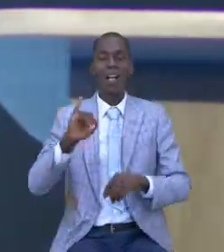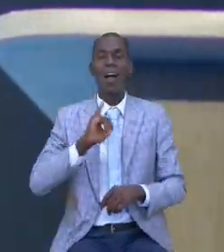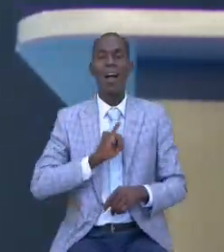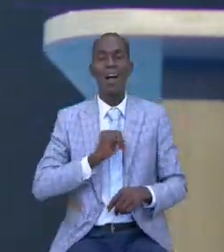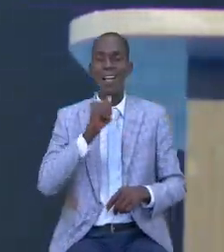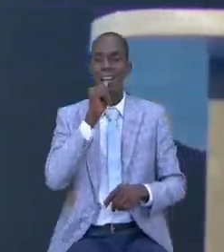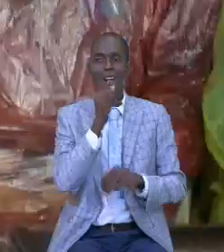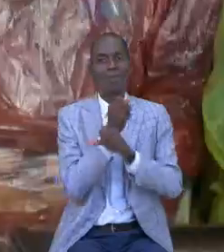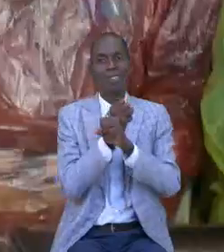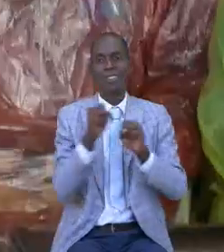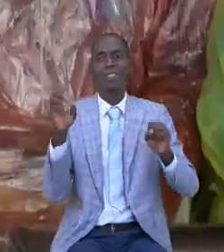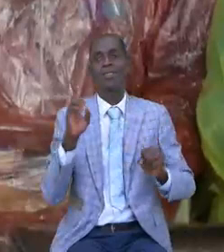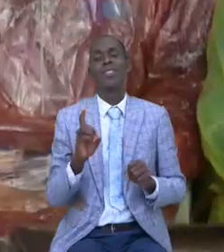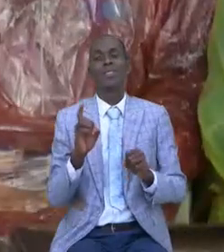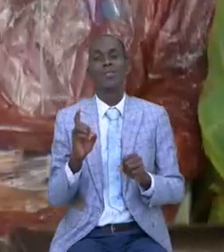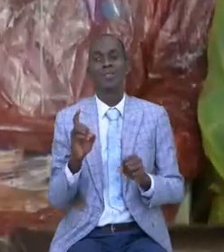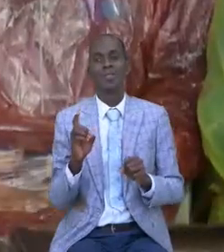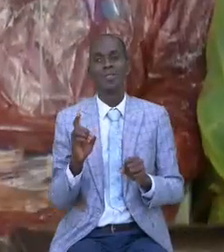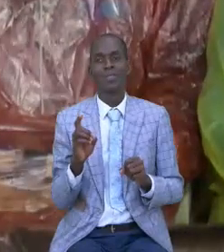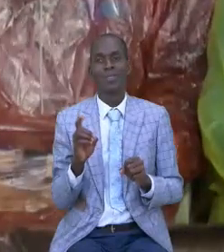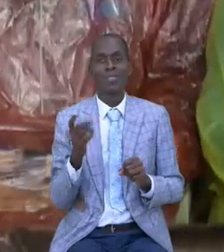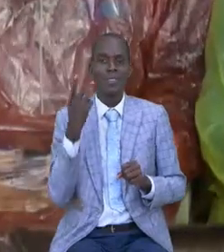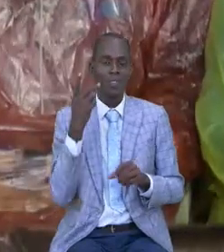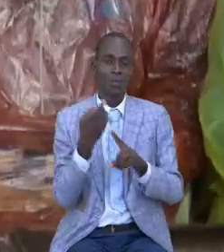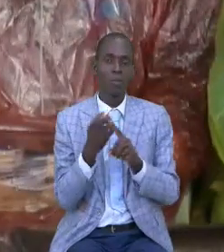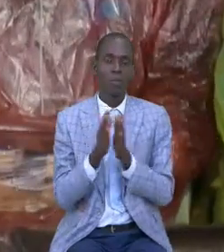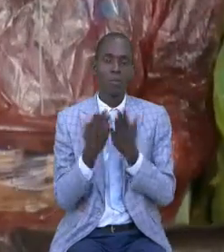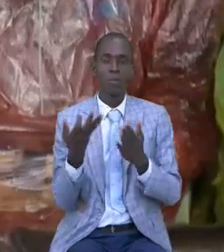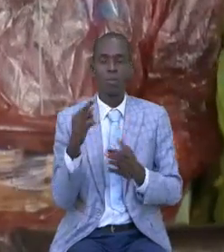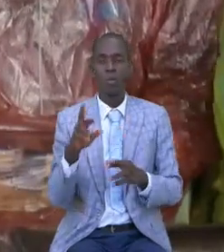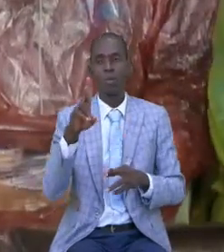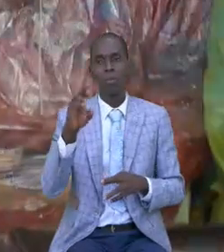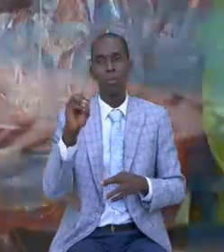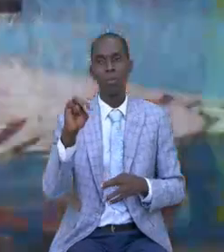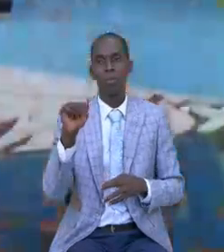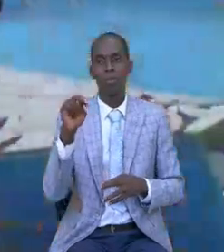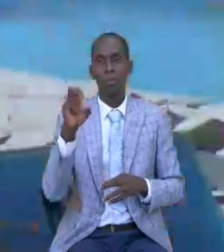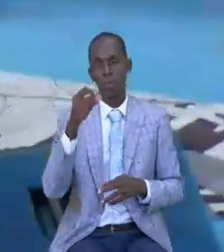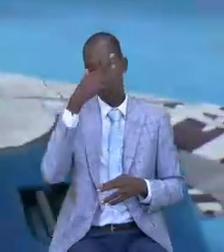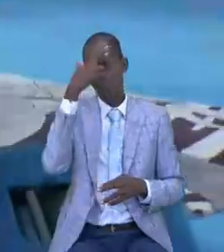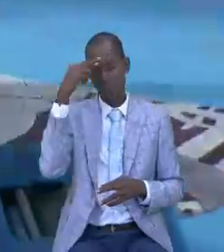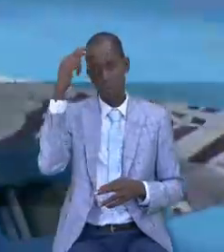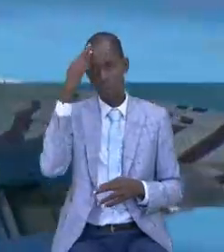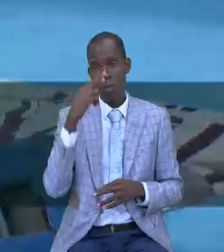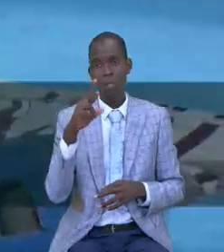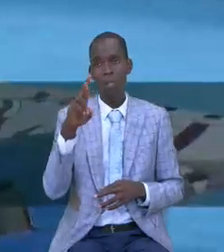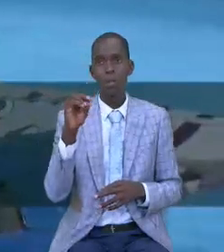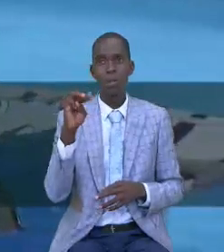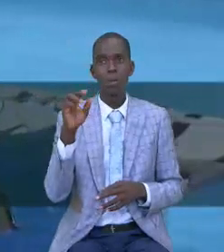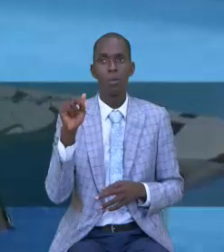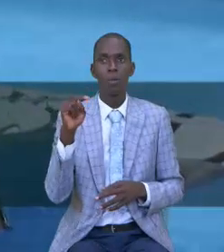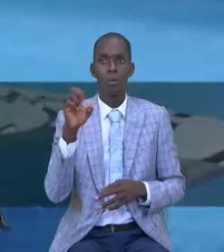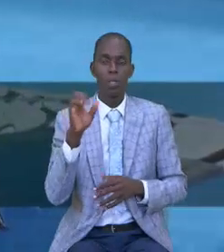saved. Look at Romans chapter 10. Reading from